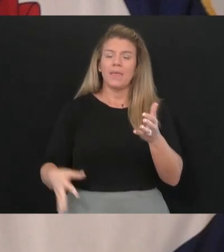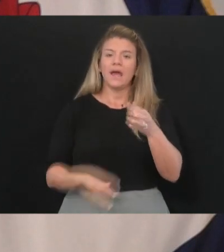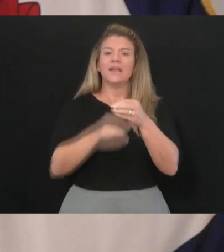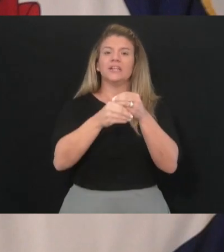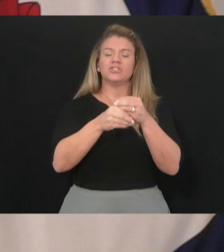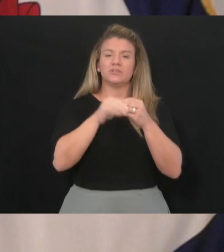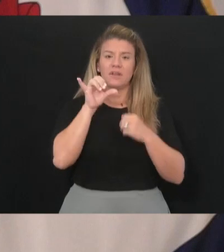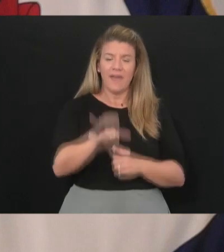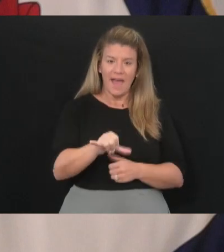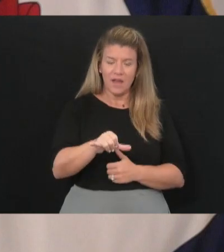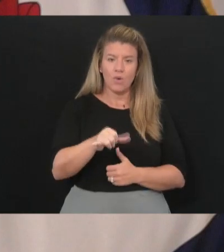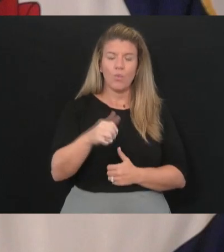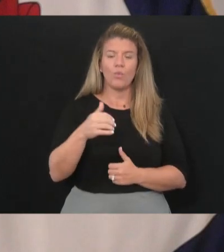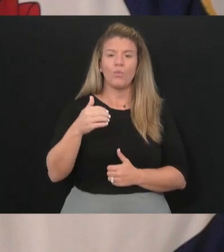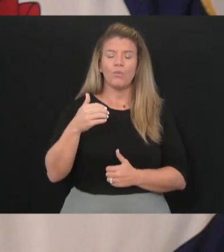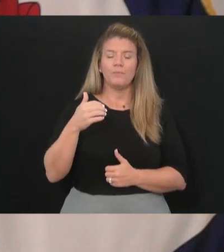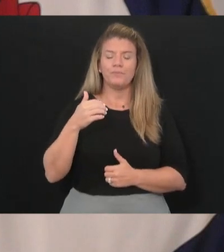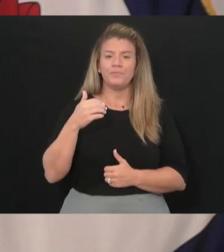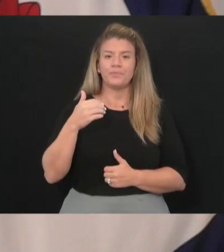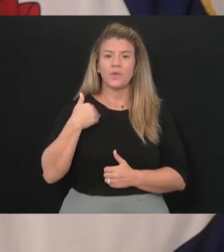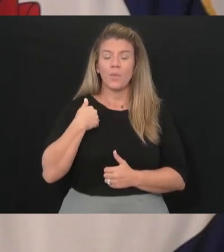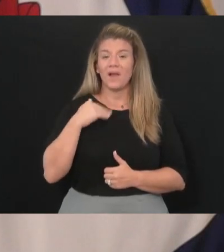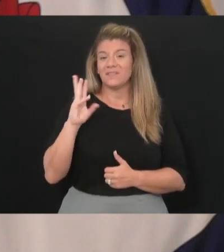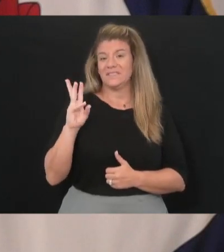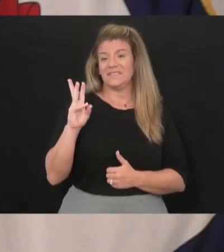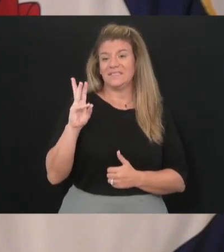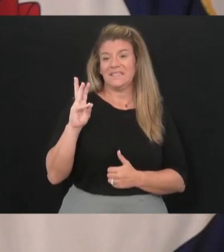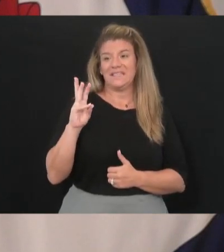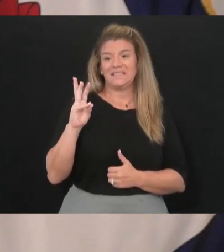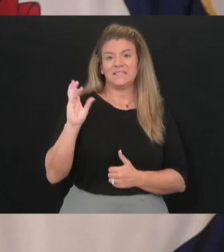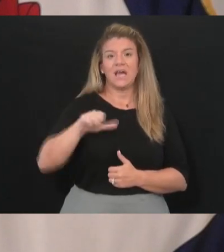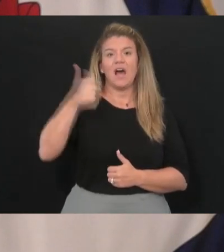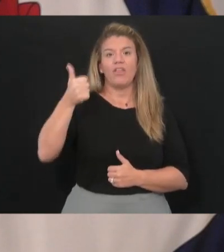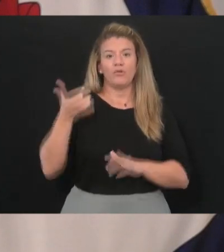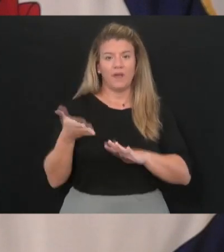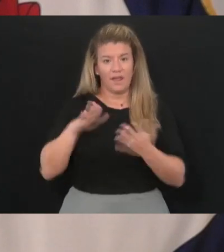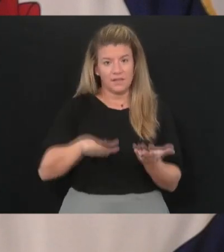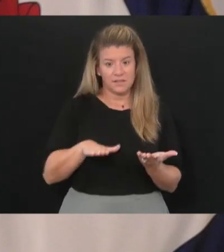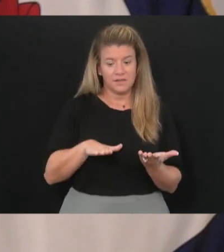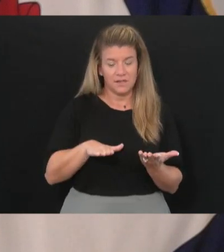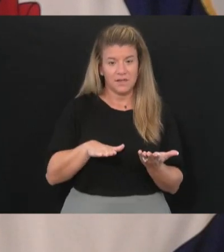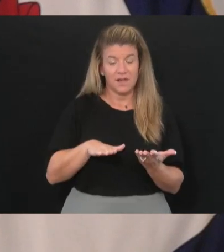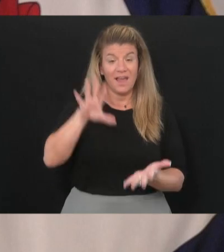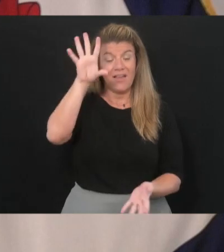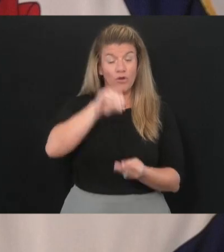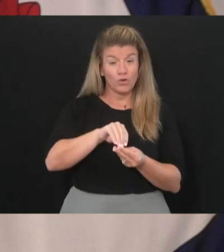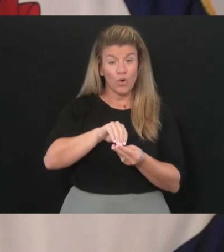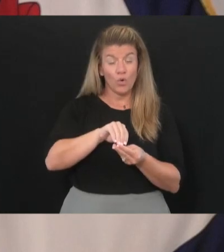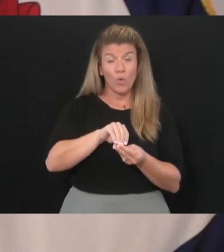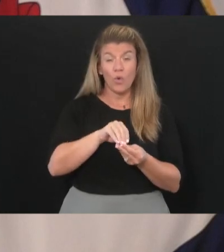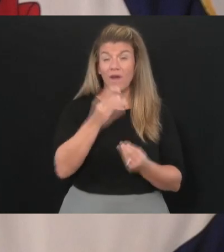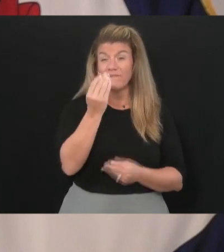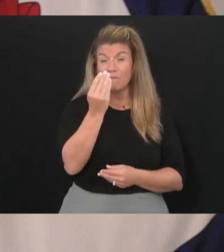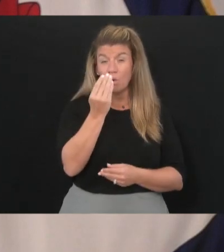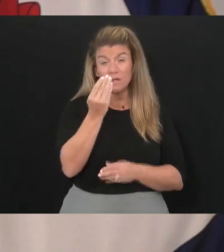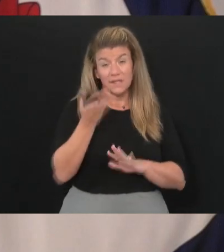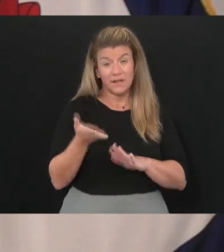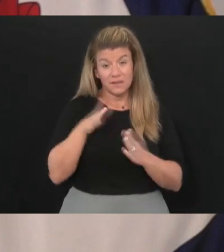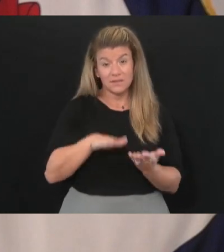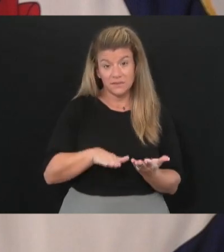that, we have 6 additional deaths for a total of 14